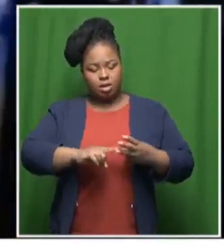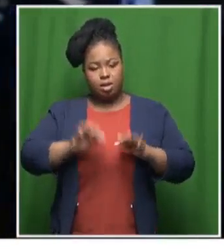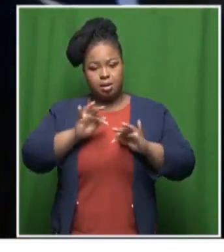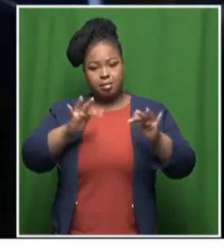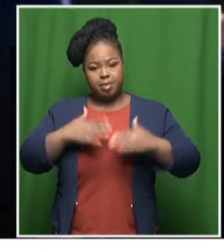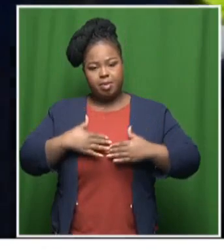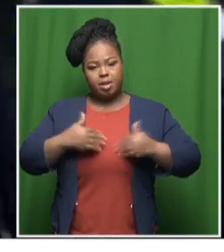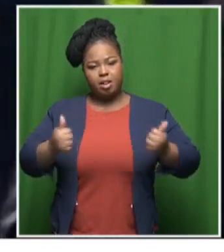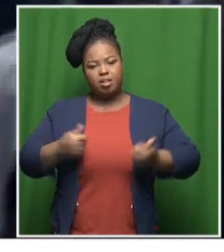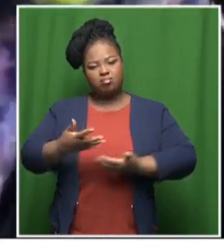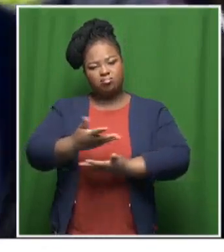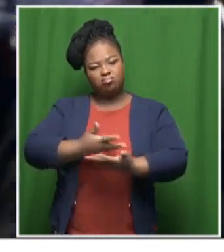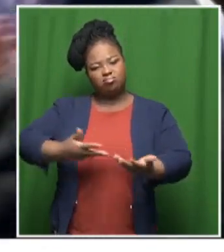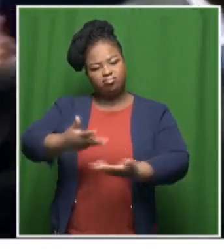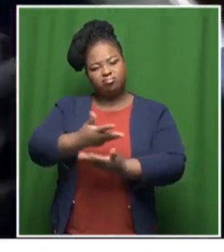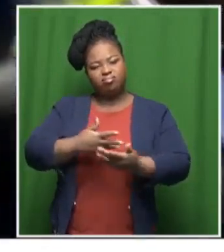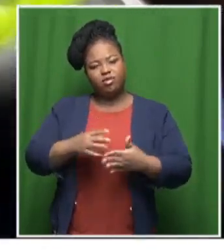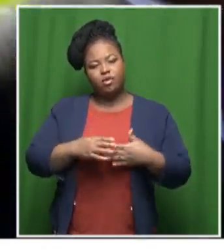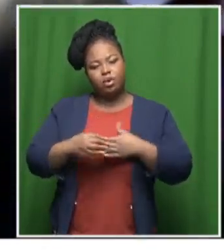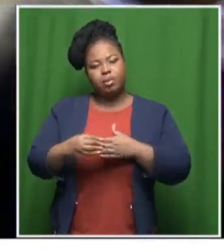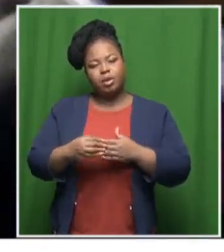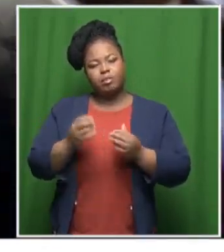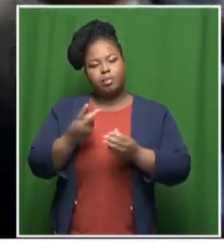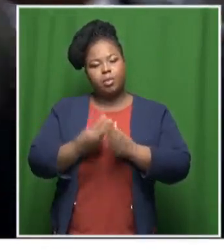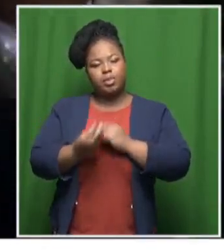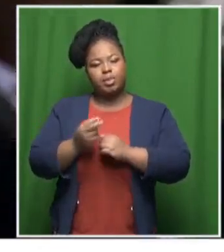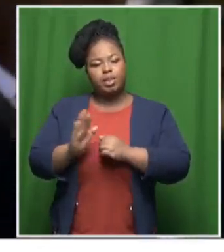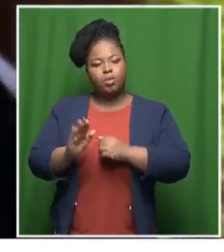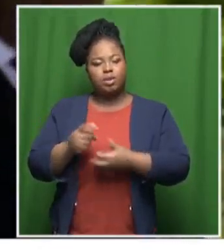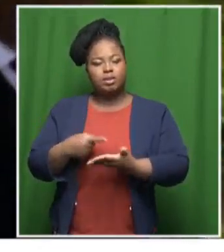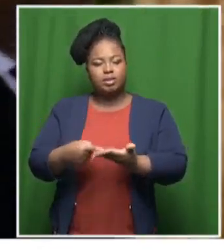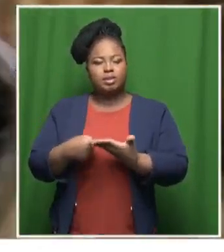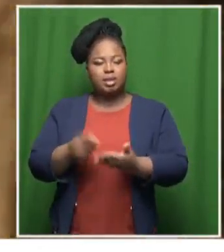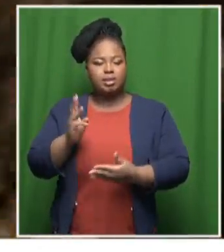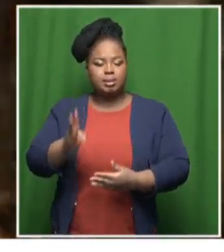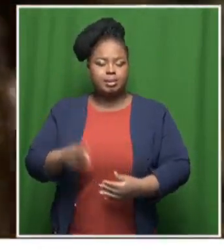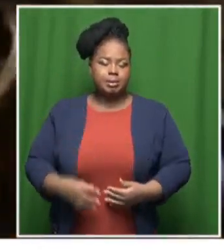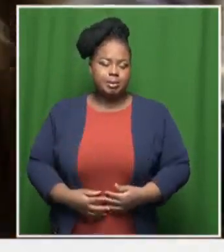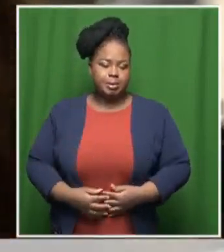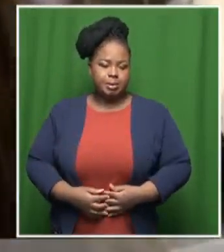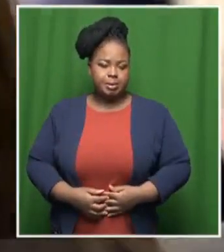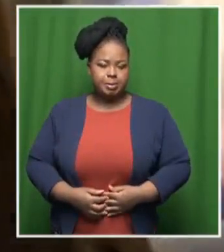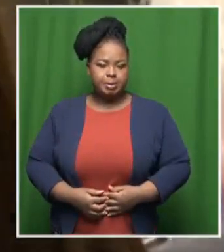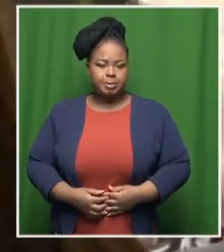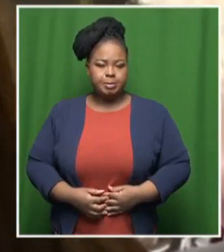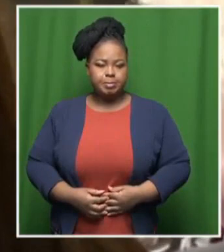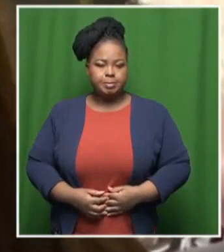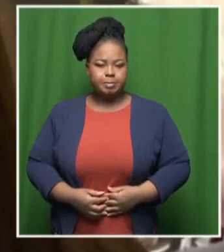addressed between the two leaders. Shervin Brycepease, SABC News, Washington.